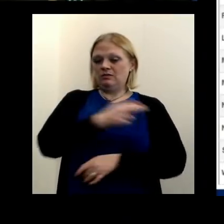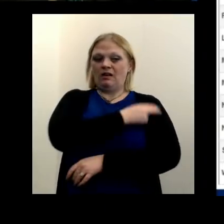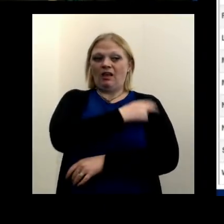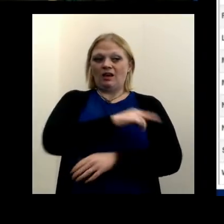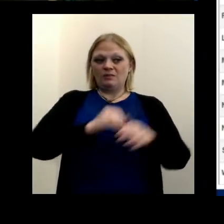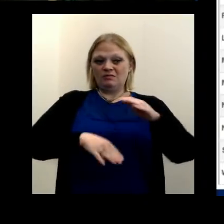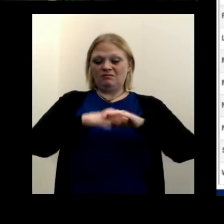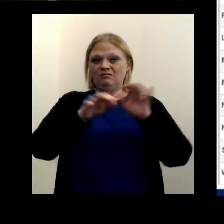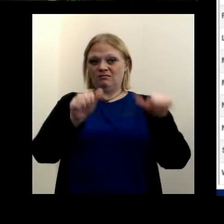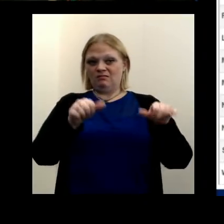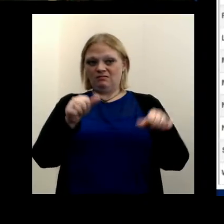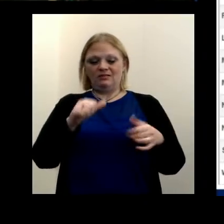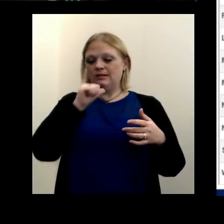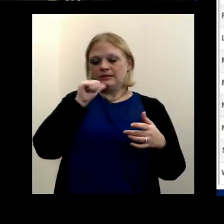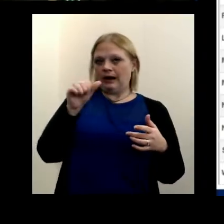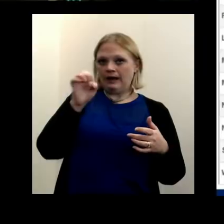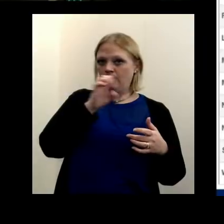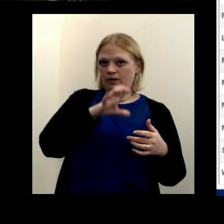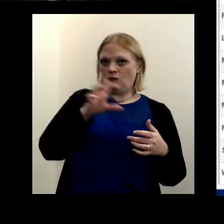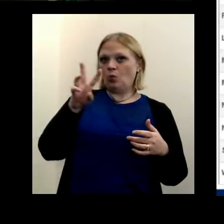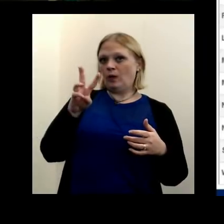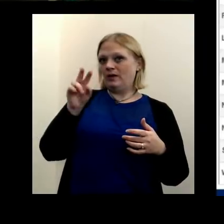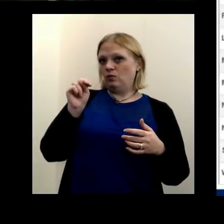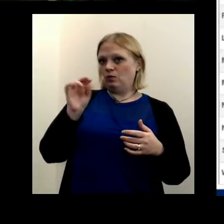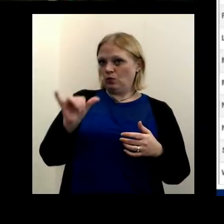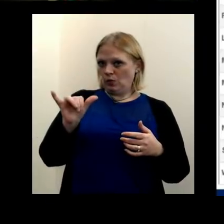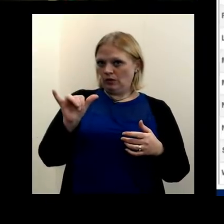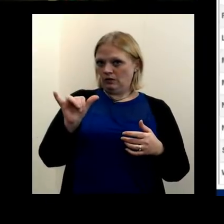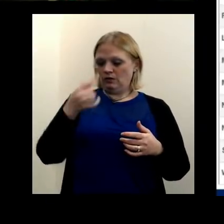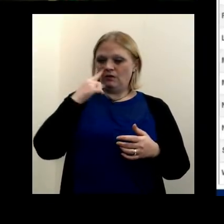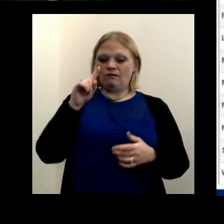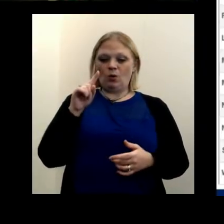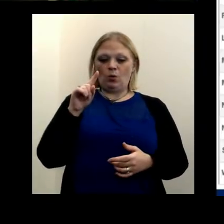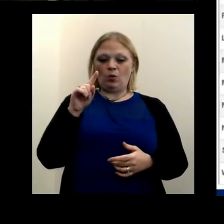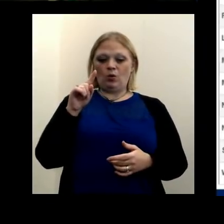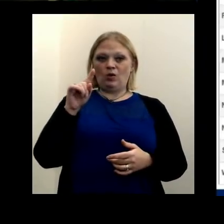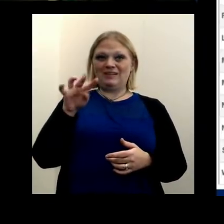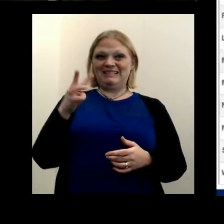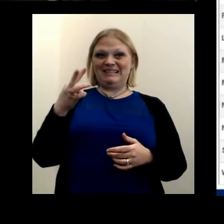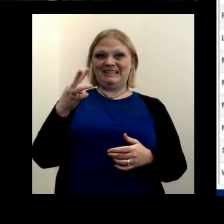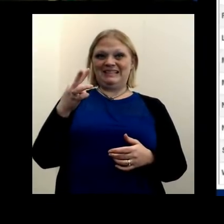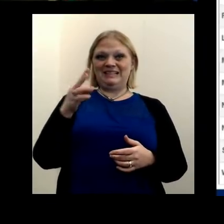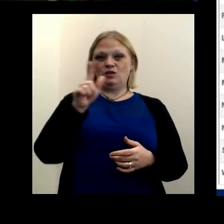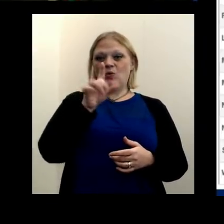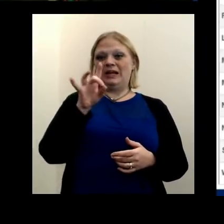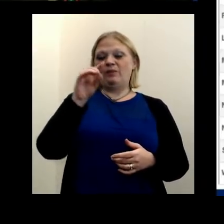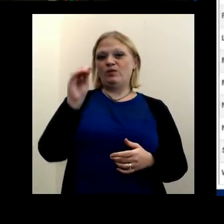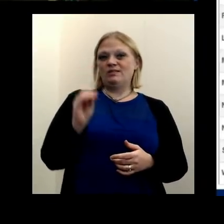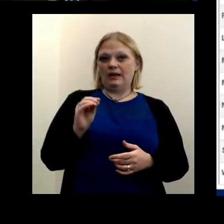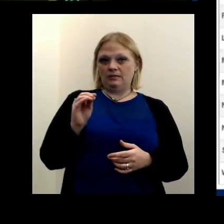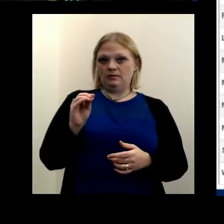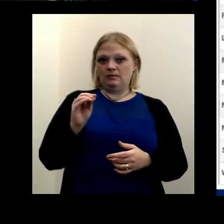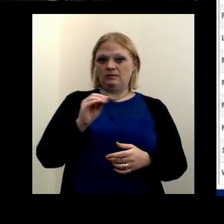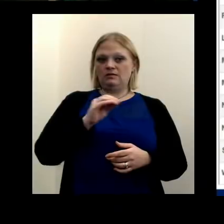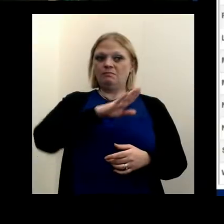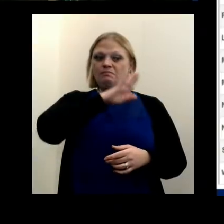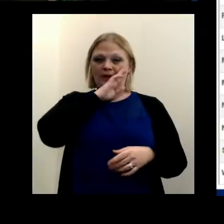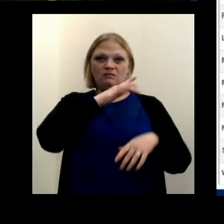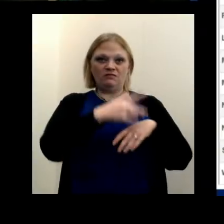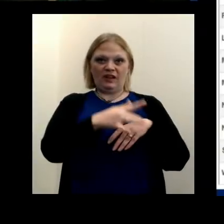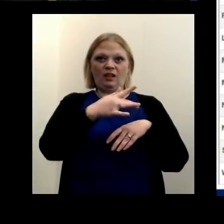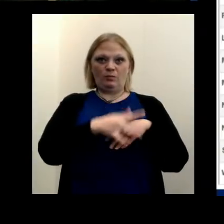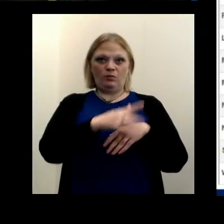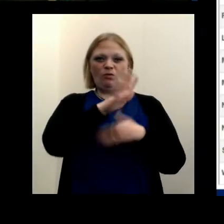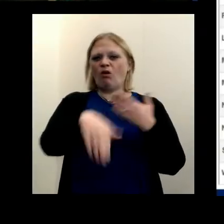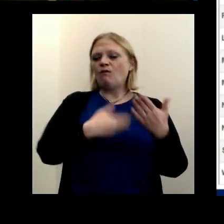Western New York, this is not Erie County, but Western New York, for the 6th was 28% of beds were available of all the